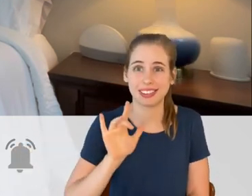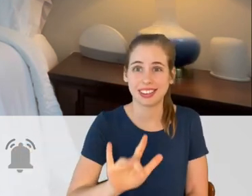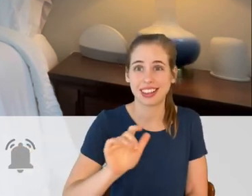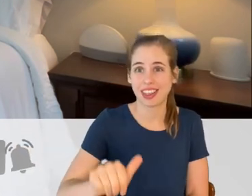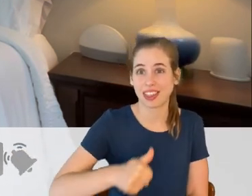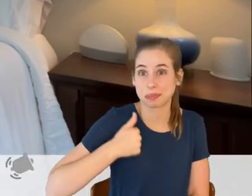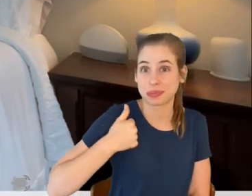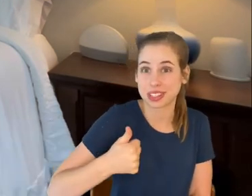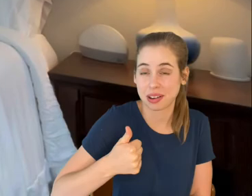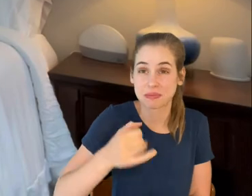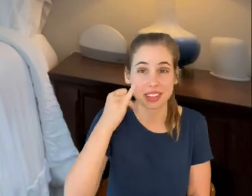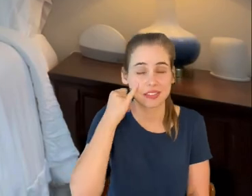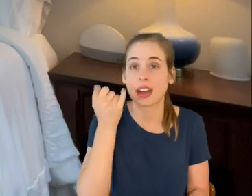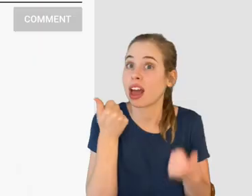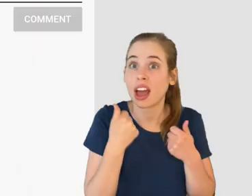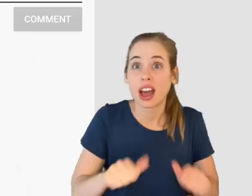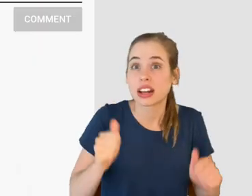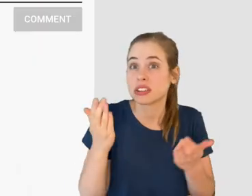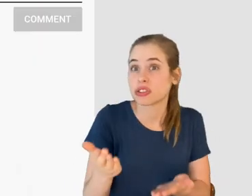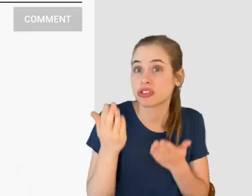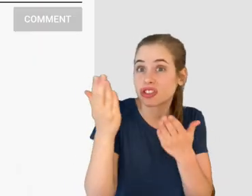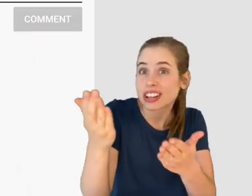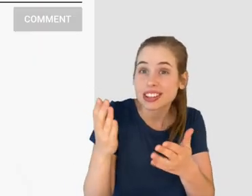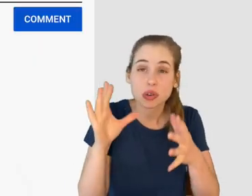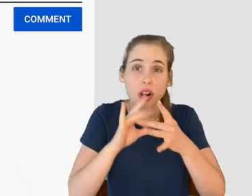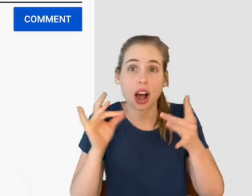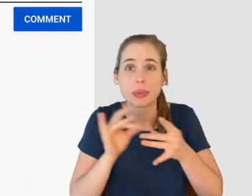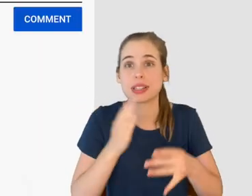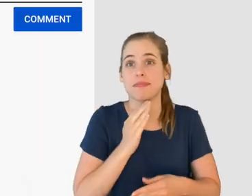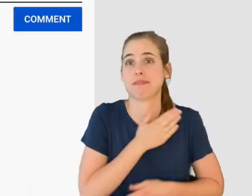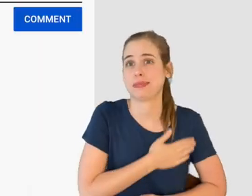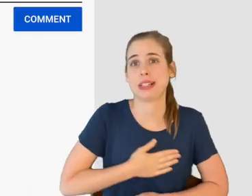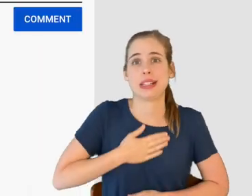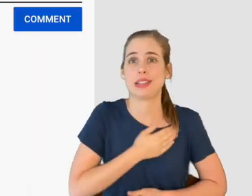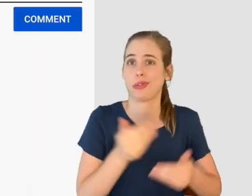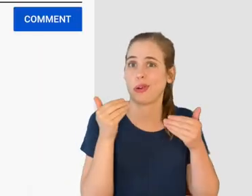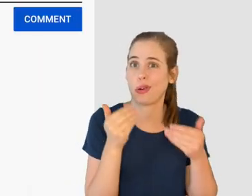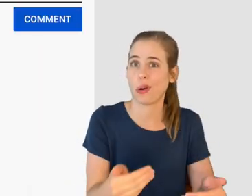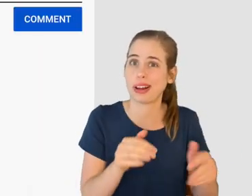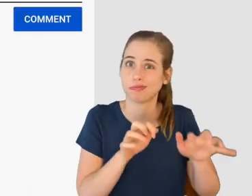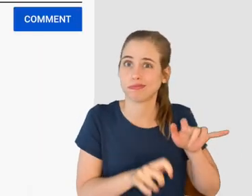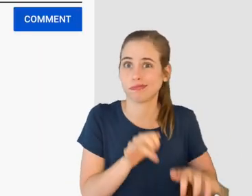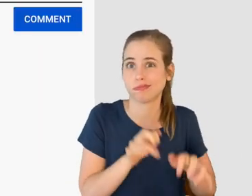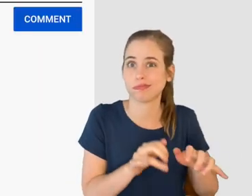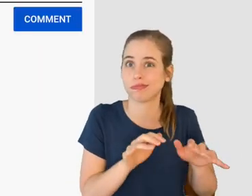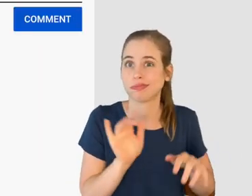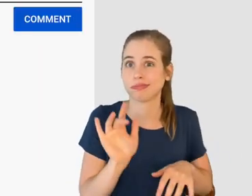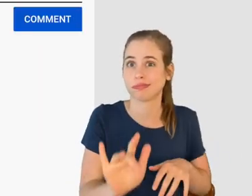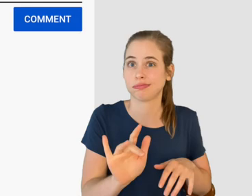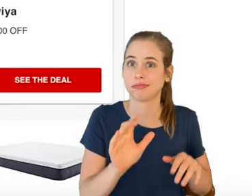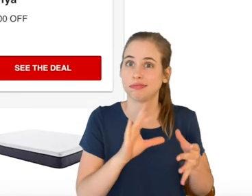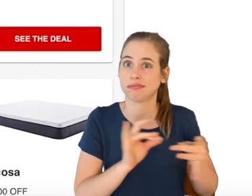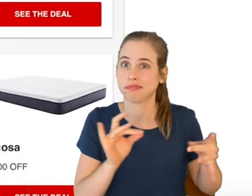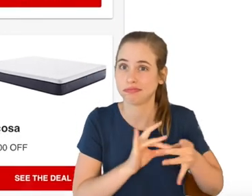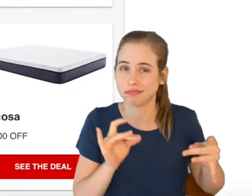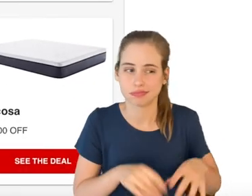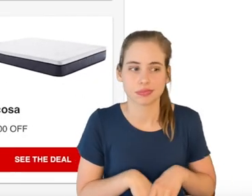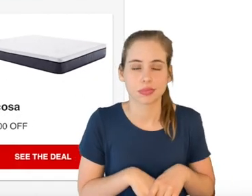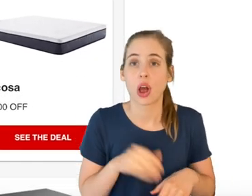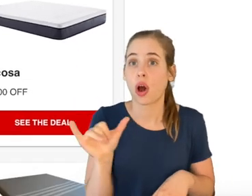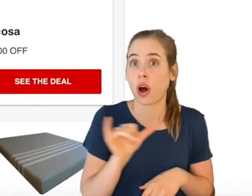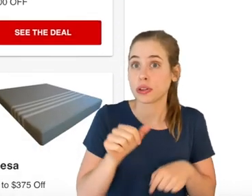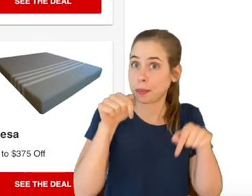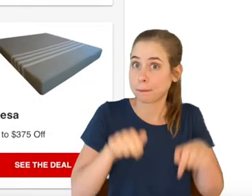have any suggestions or comments, please comment below. And take a look below. We've got the link to the full blog as